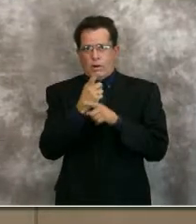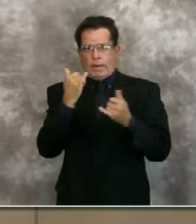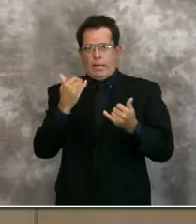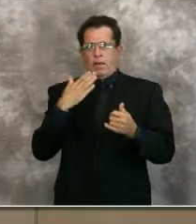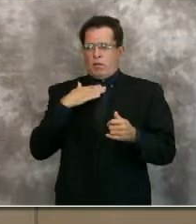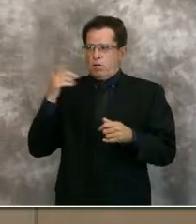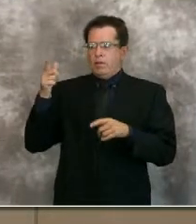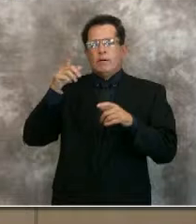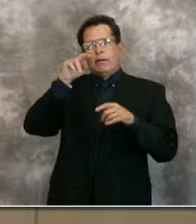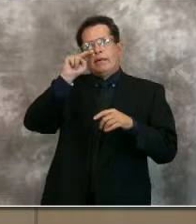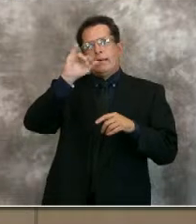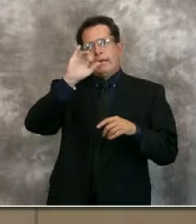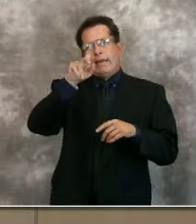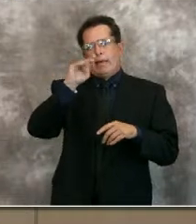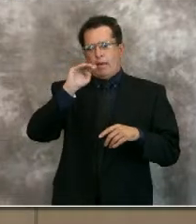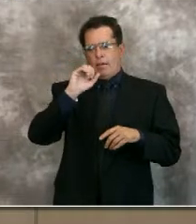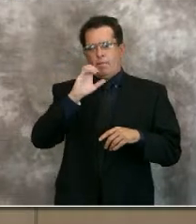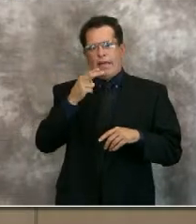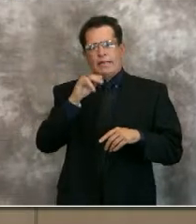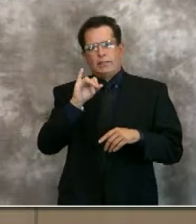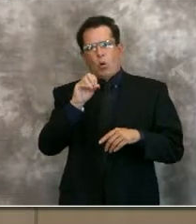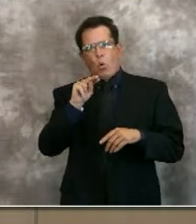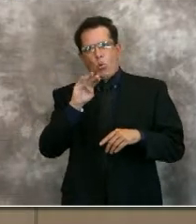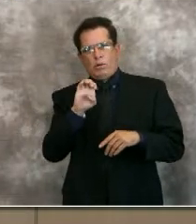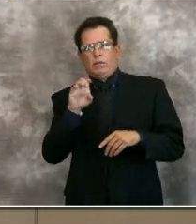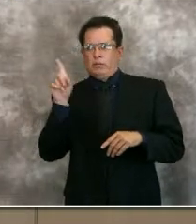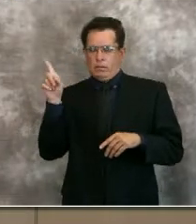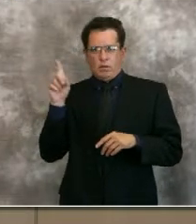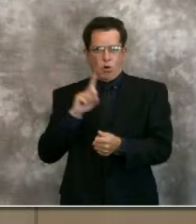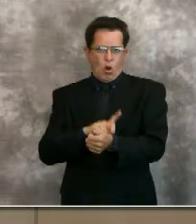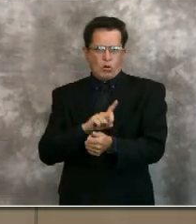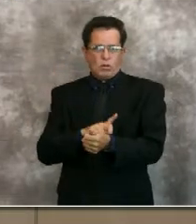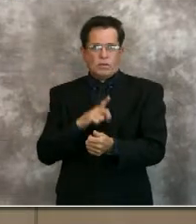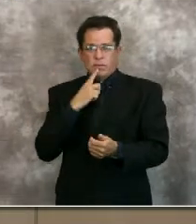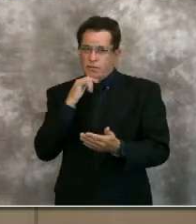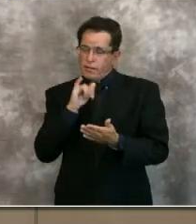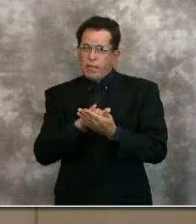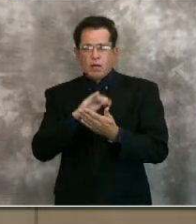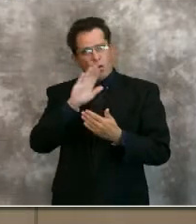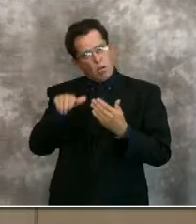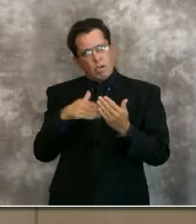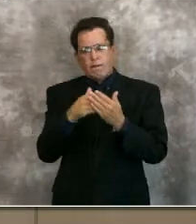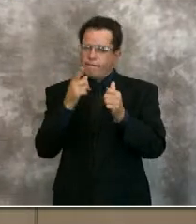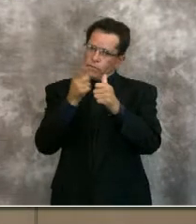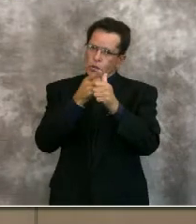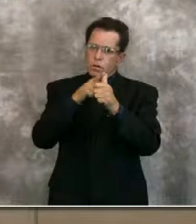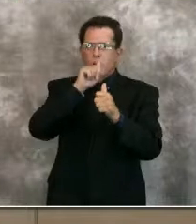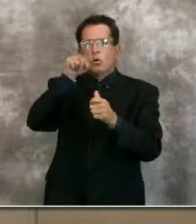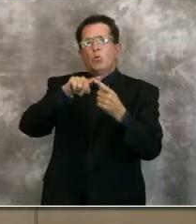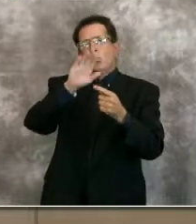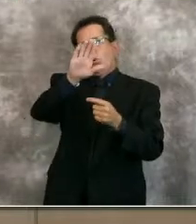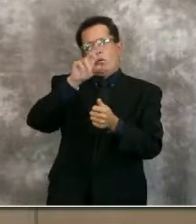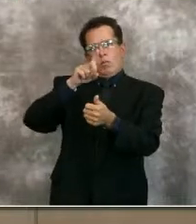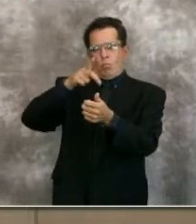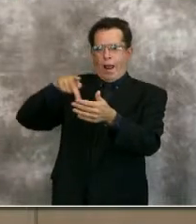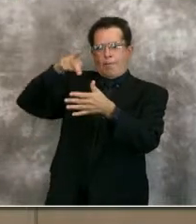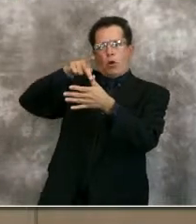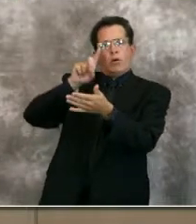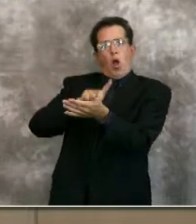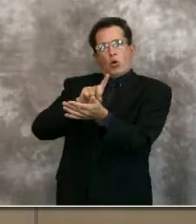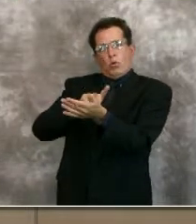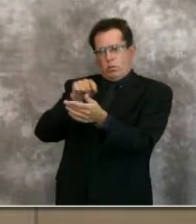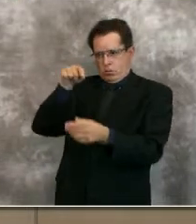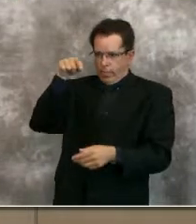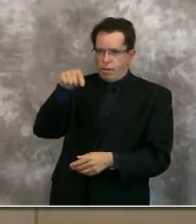Nick Mascione, stated earlier, everything starts with and ends with one's medical provider. So we ask people